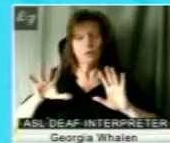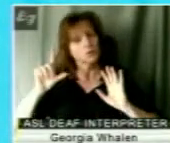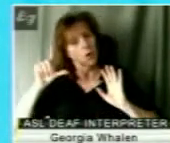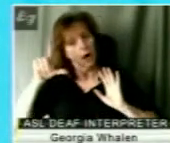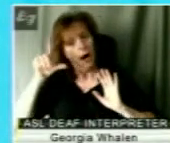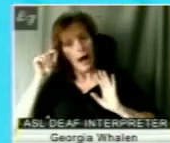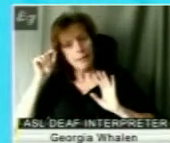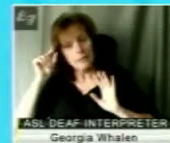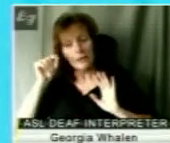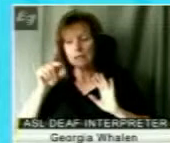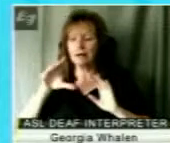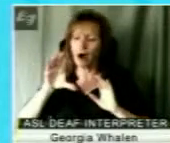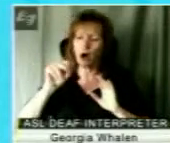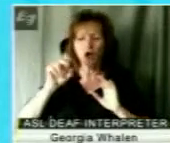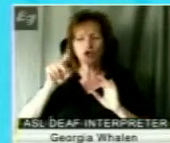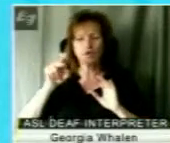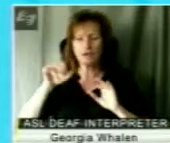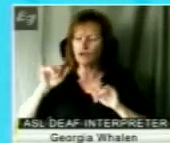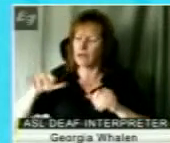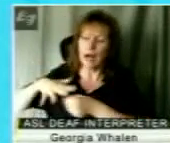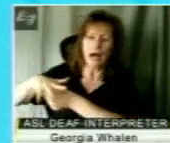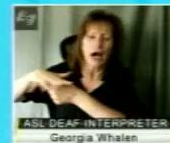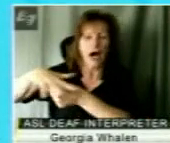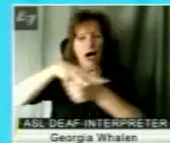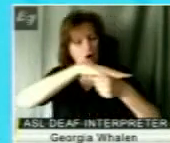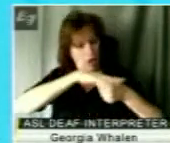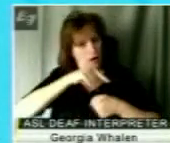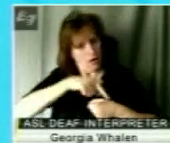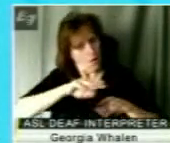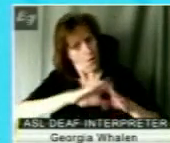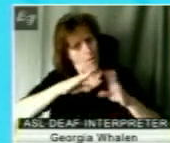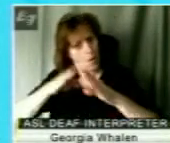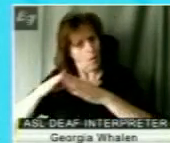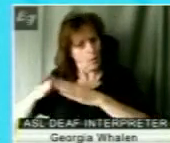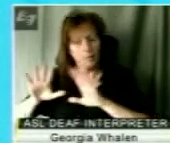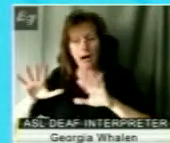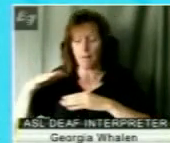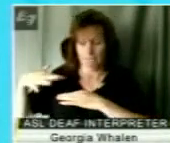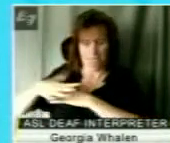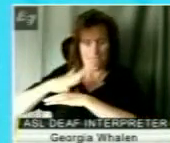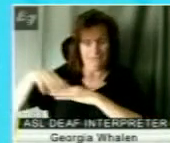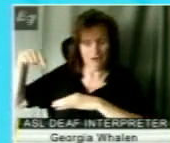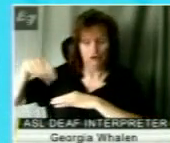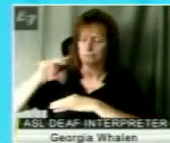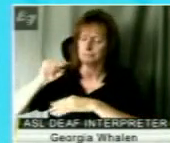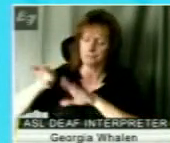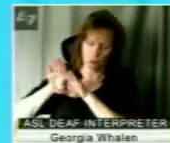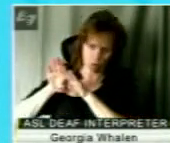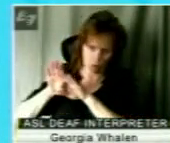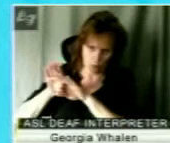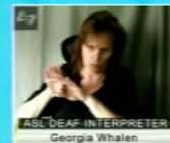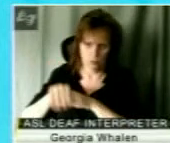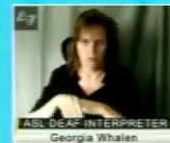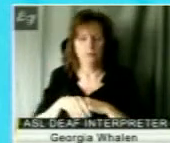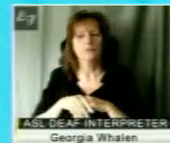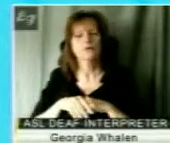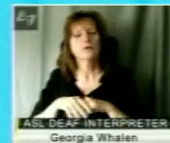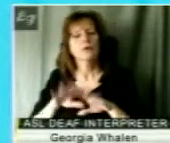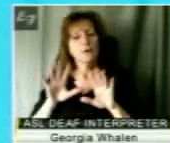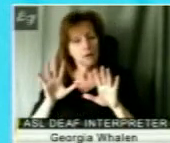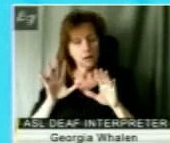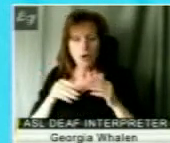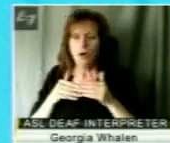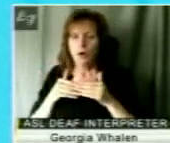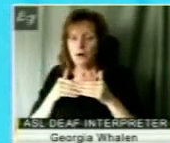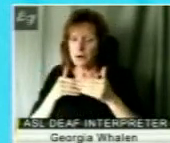like that. But the public beaches remain closed at this particular moment. Some of the things that people may see in the next